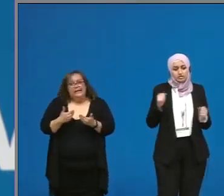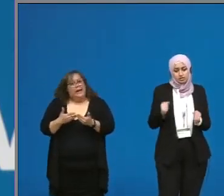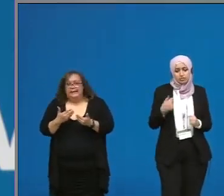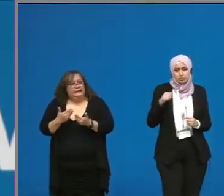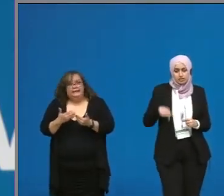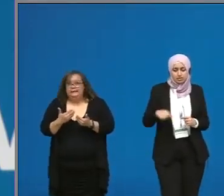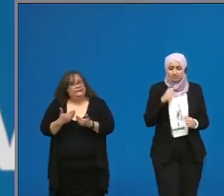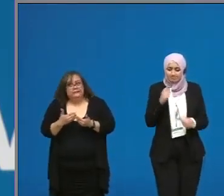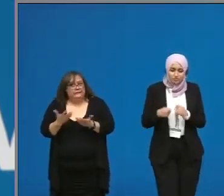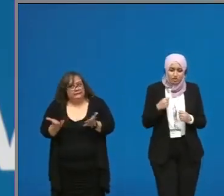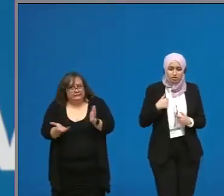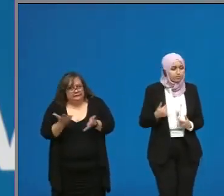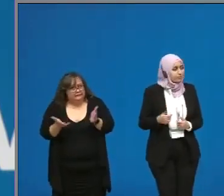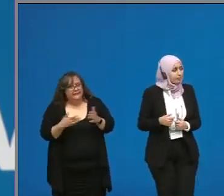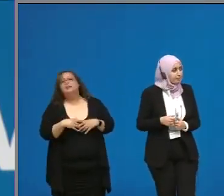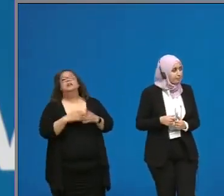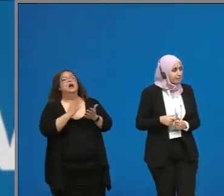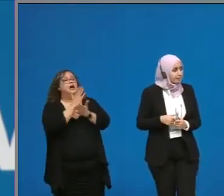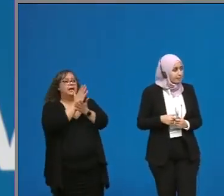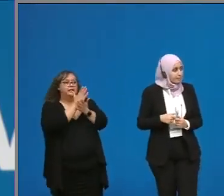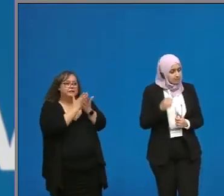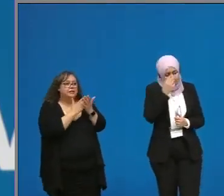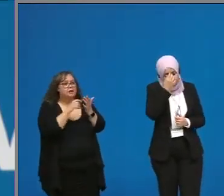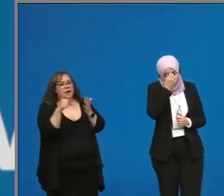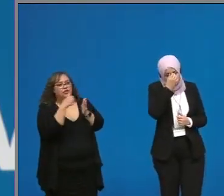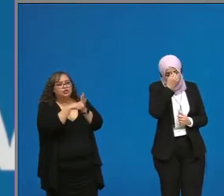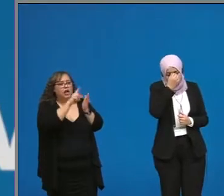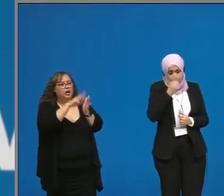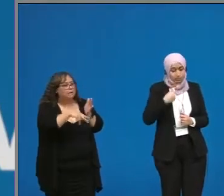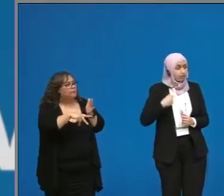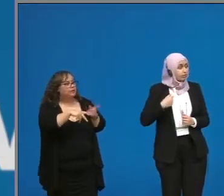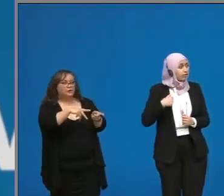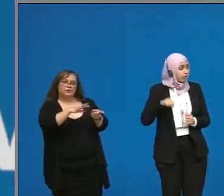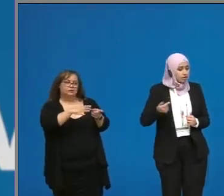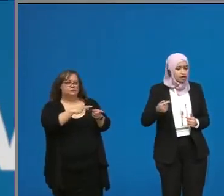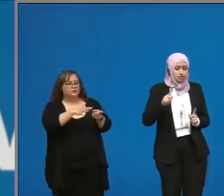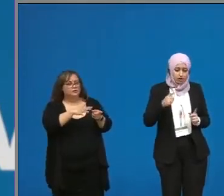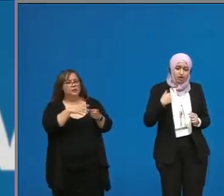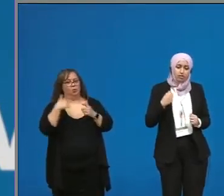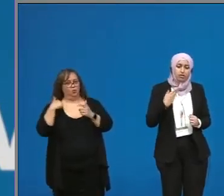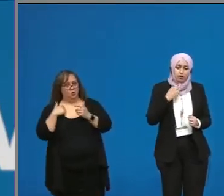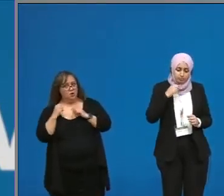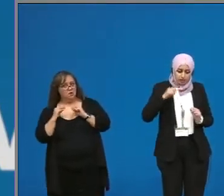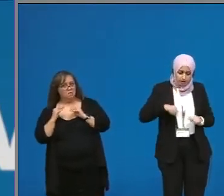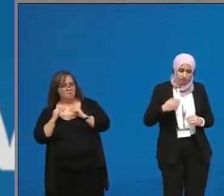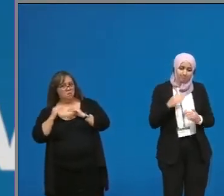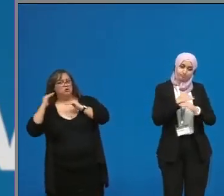are in a good place compared to startups at our age, I think, yeah.